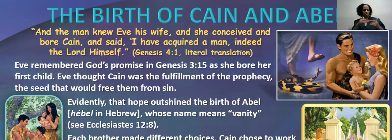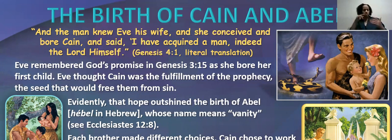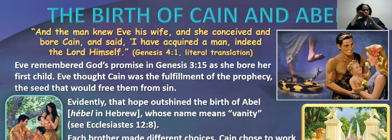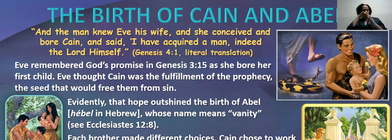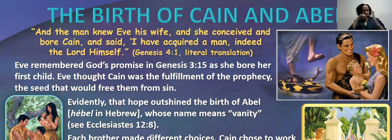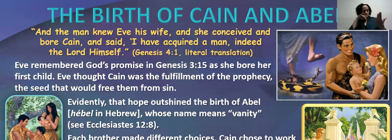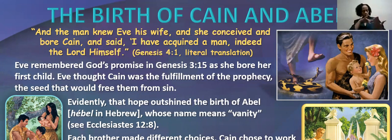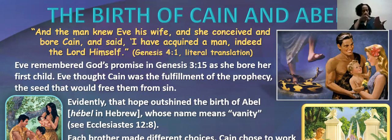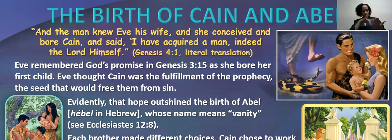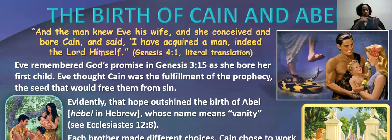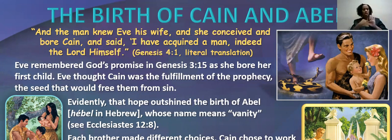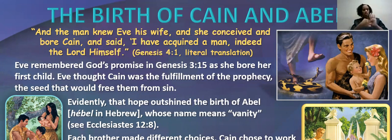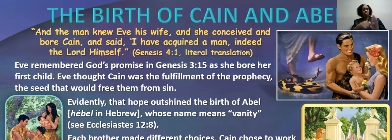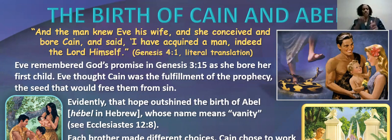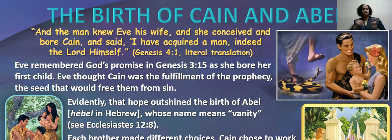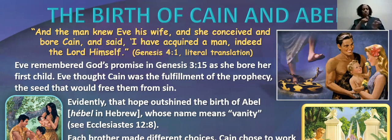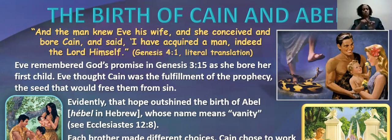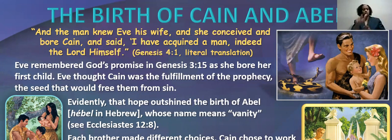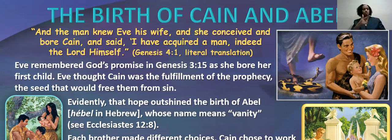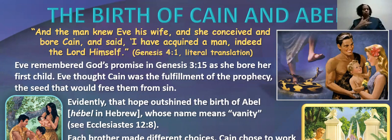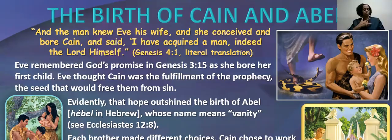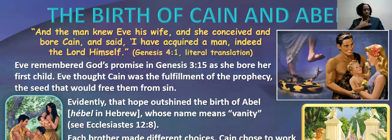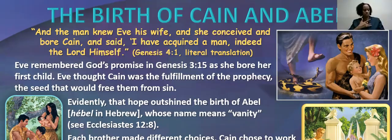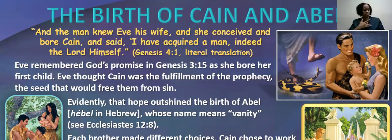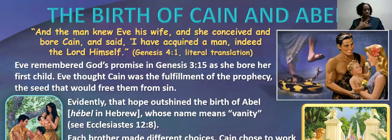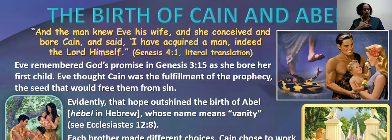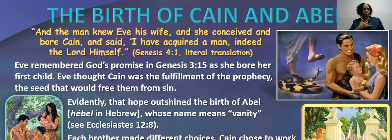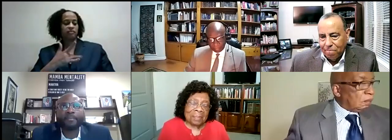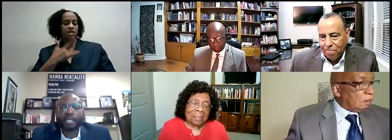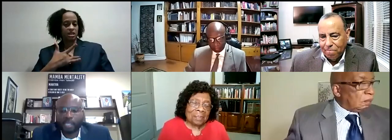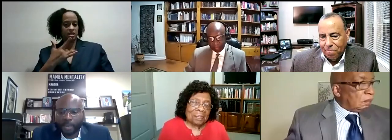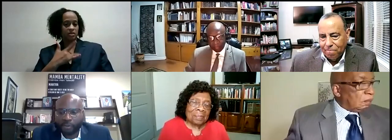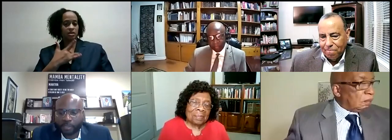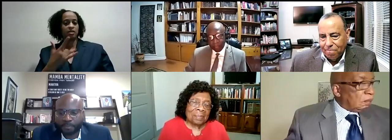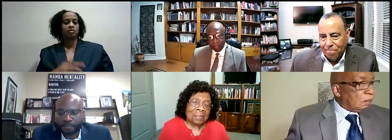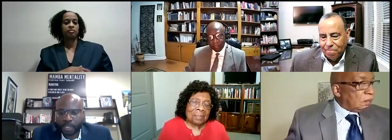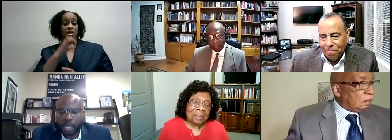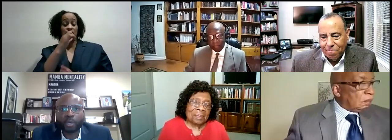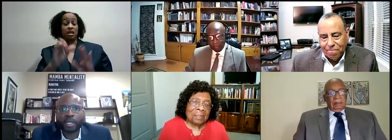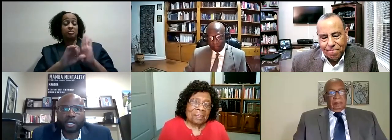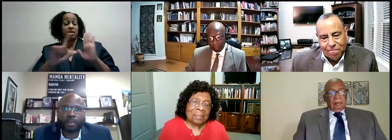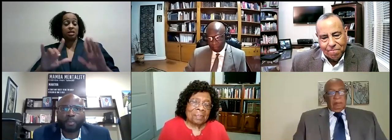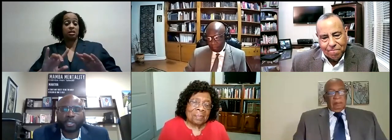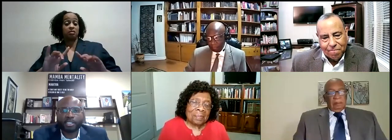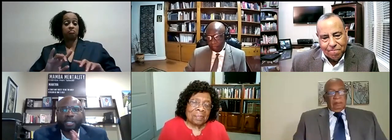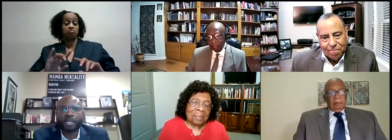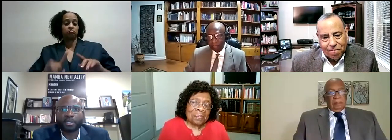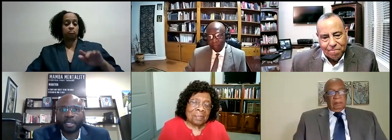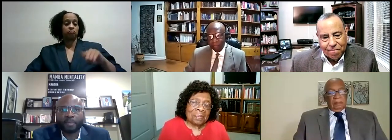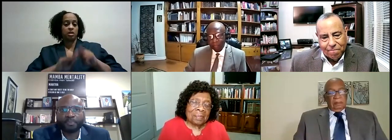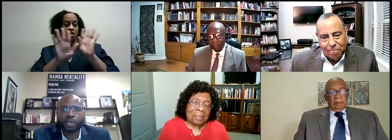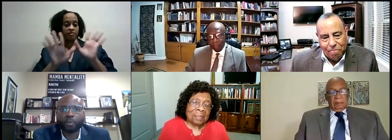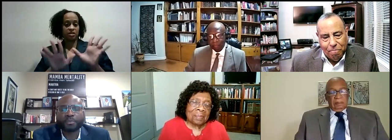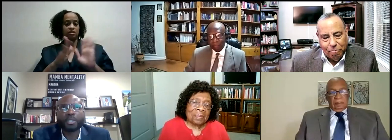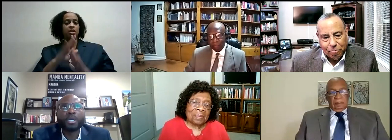think, reveals certain sentiments that are not immediately apparent. I'll hone in on a couple points that jumped out to